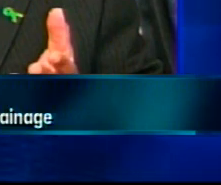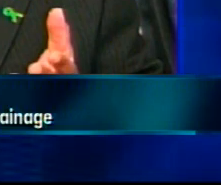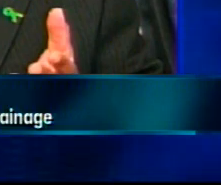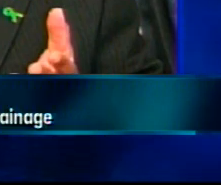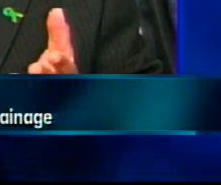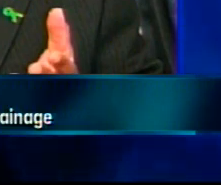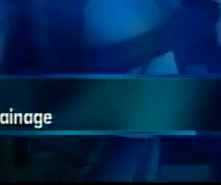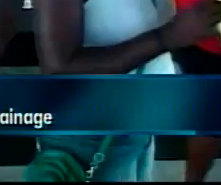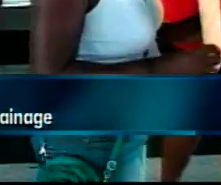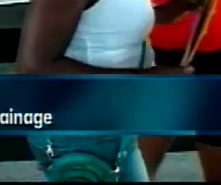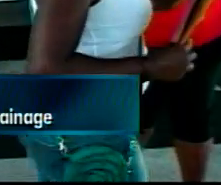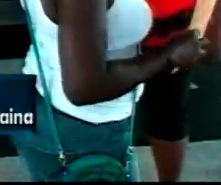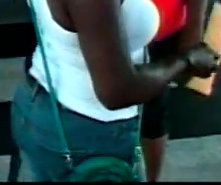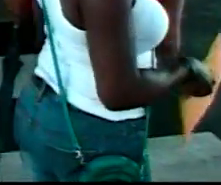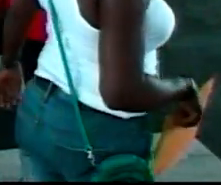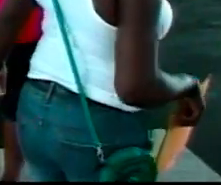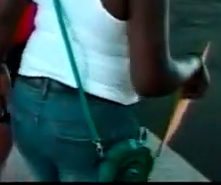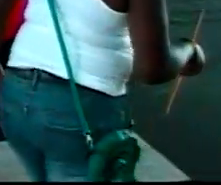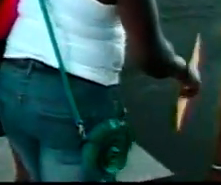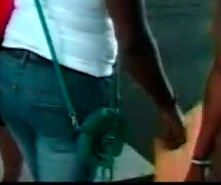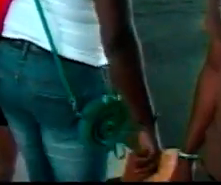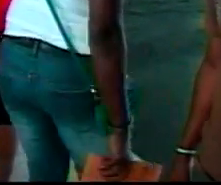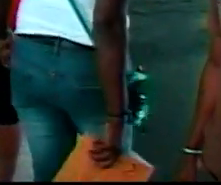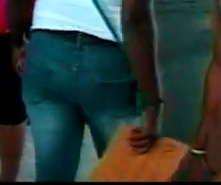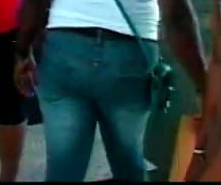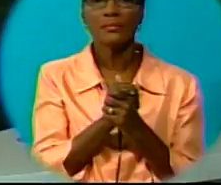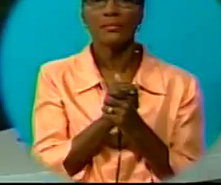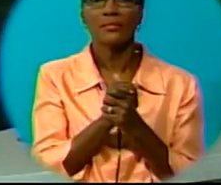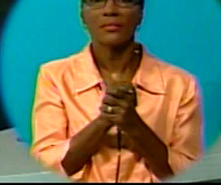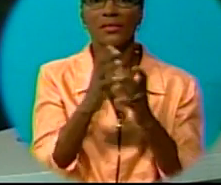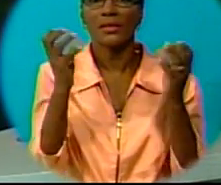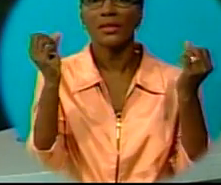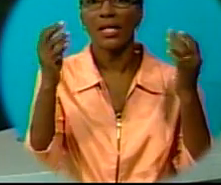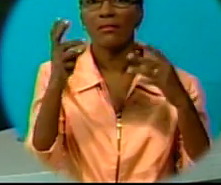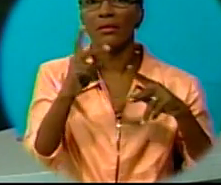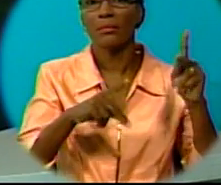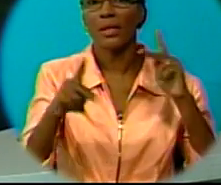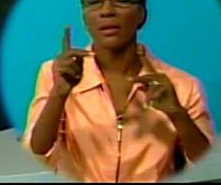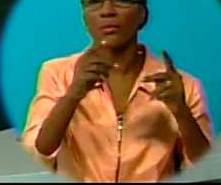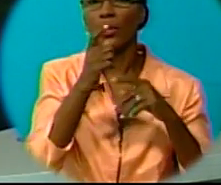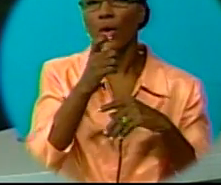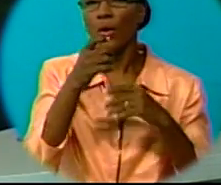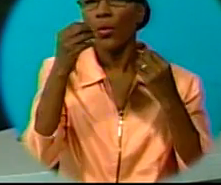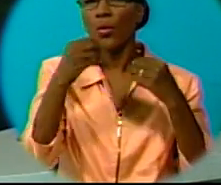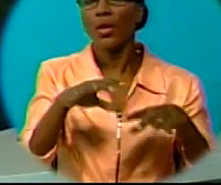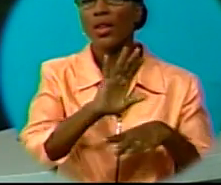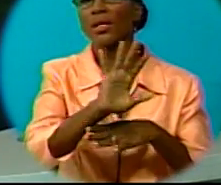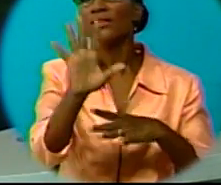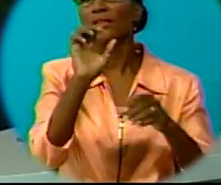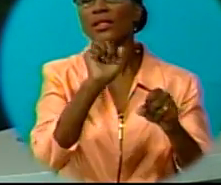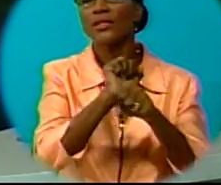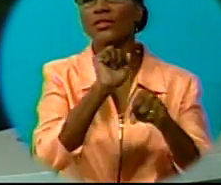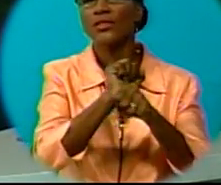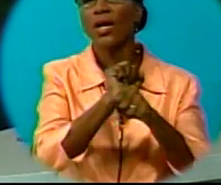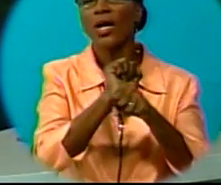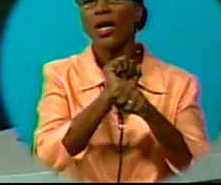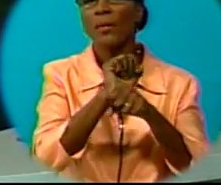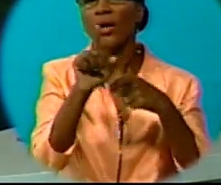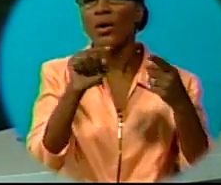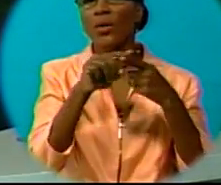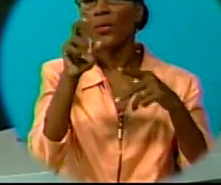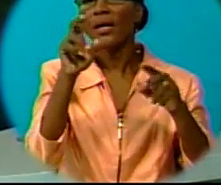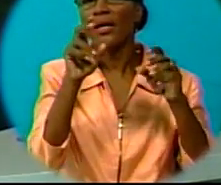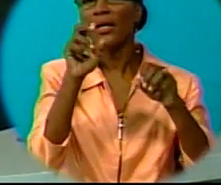rights are served. Shane Seeley, CBC News. Several people who lost their jobs in the recent wave of retrenchment